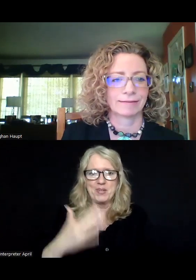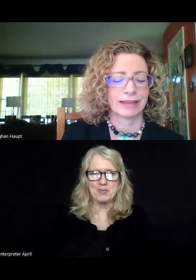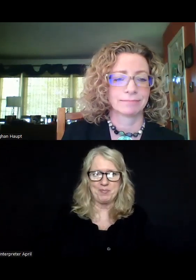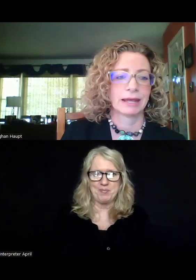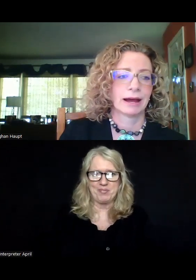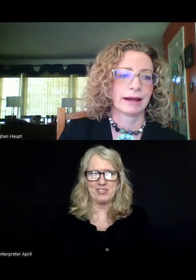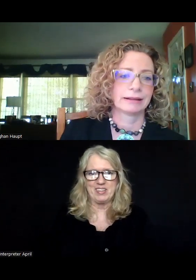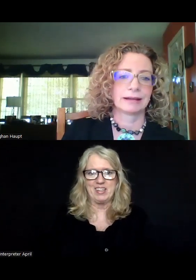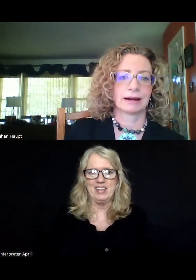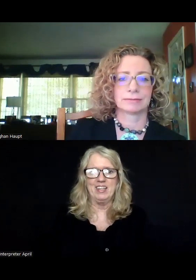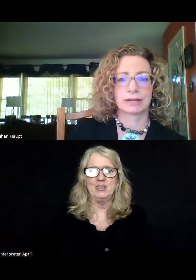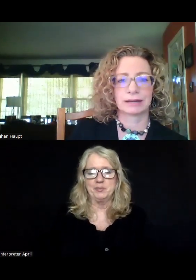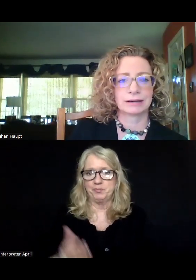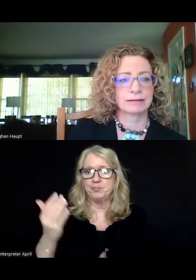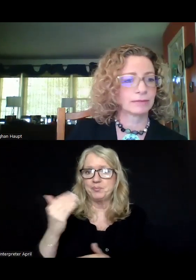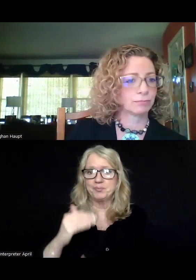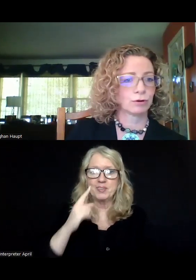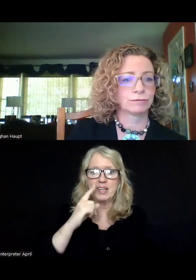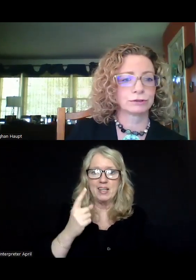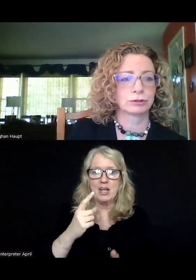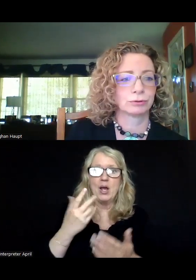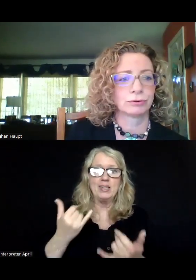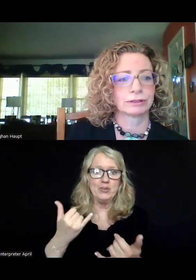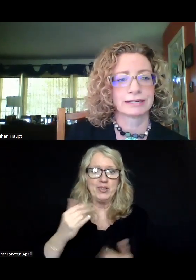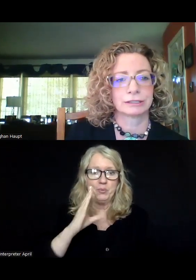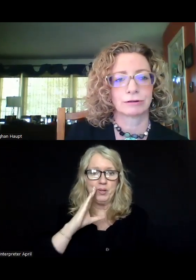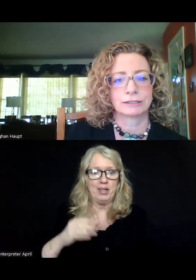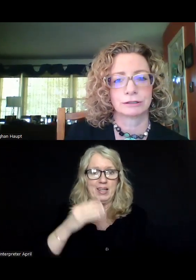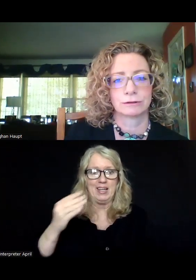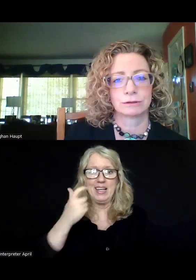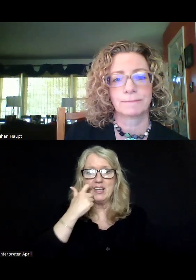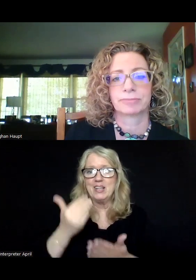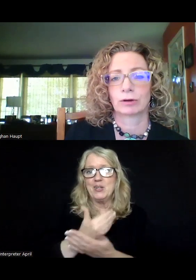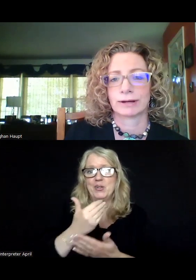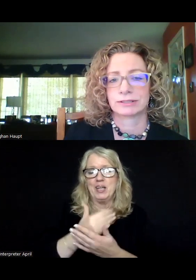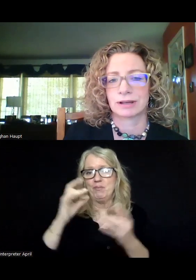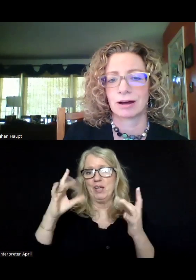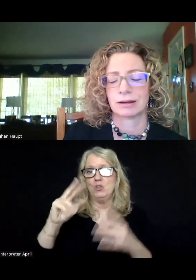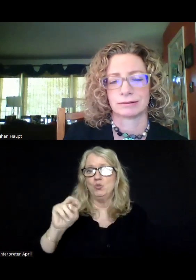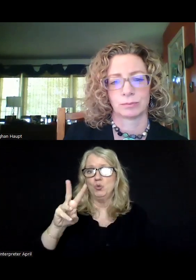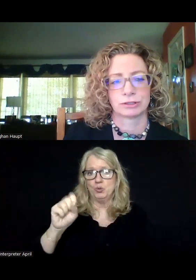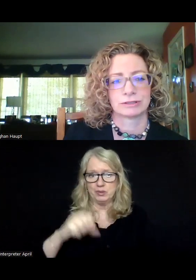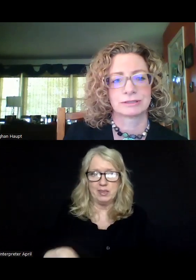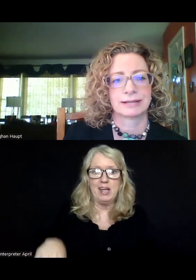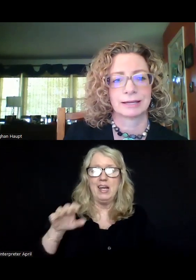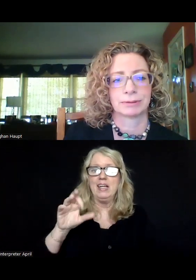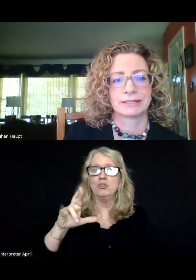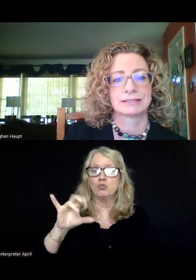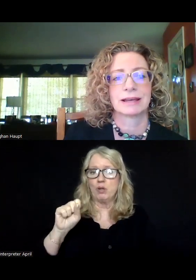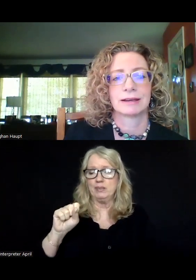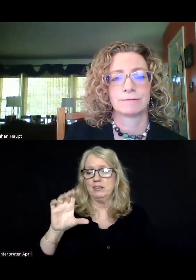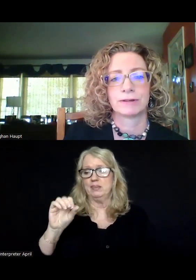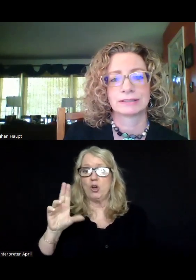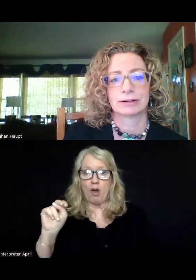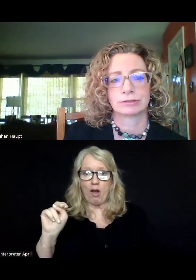for having that. And I'm gonna move to the latest crisis news, Crisis Con, which is taking